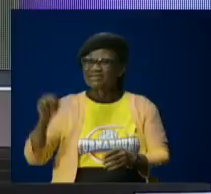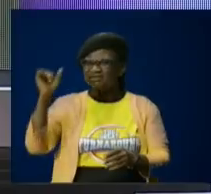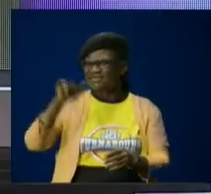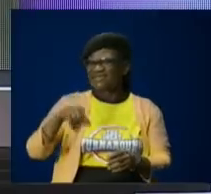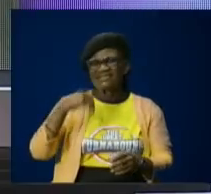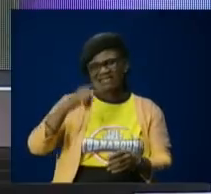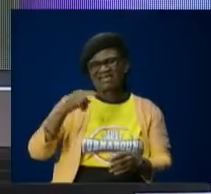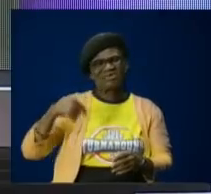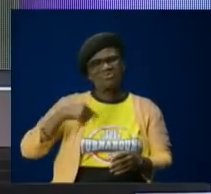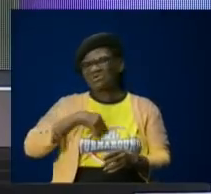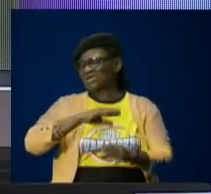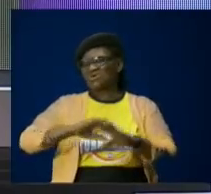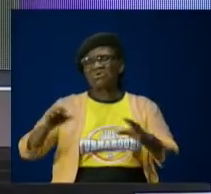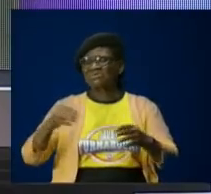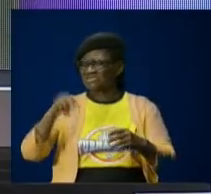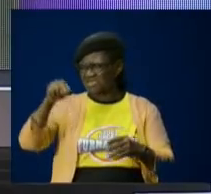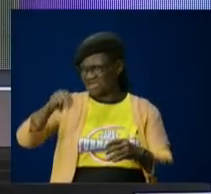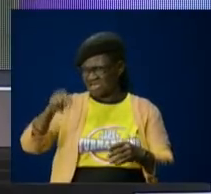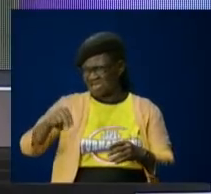this cadre.